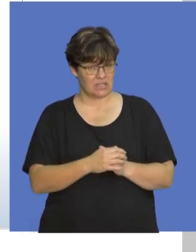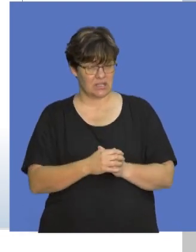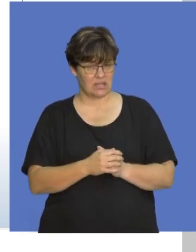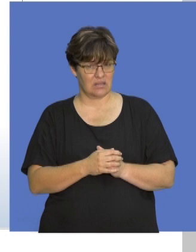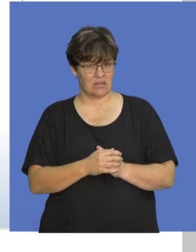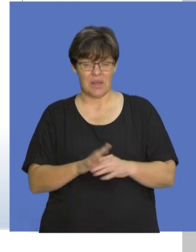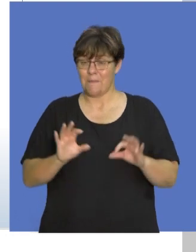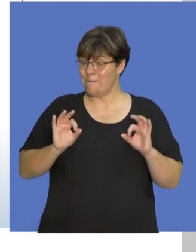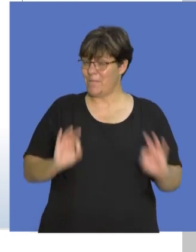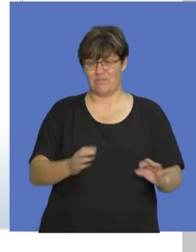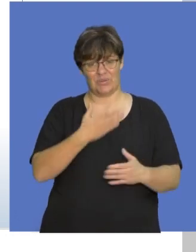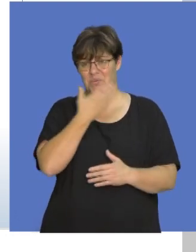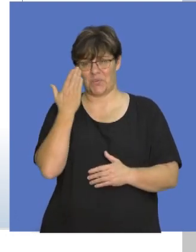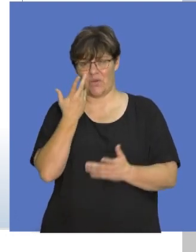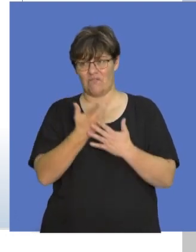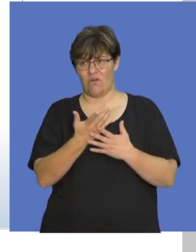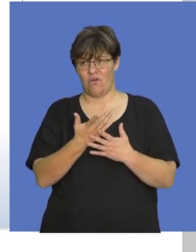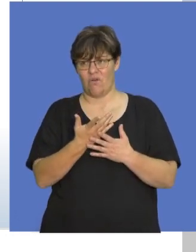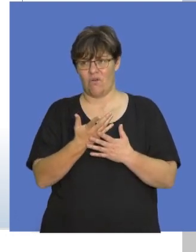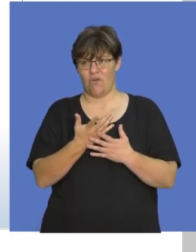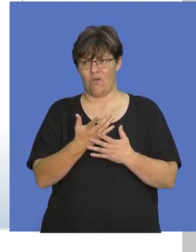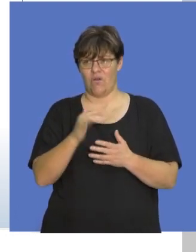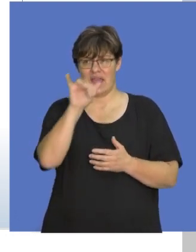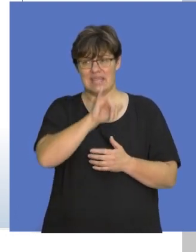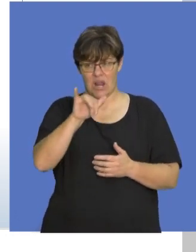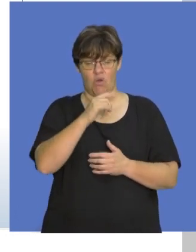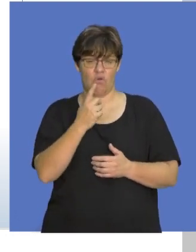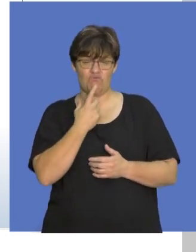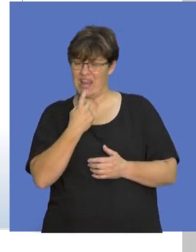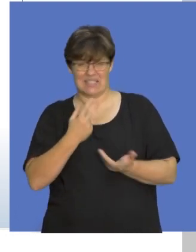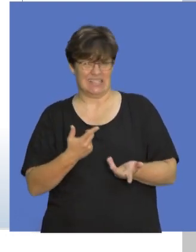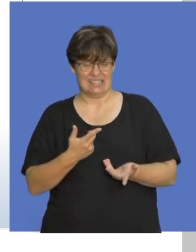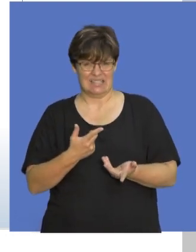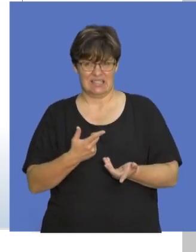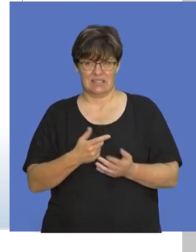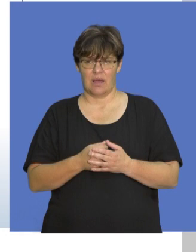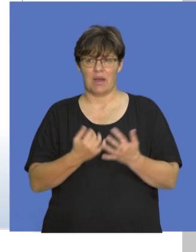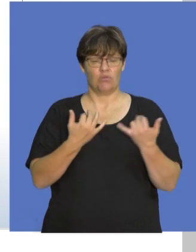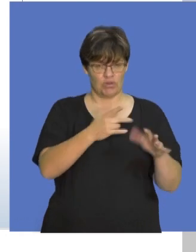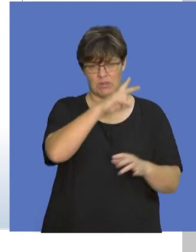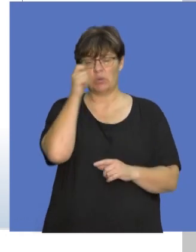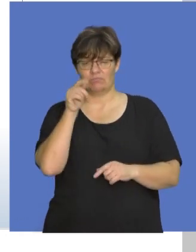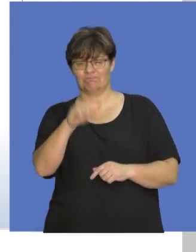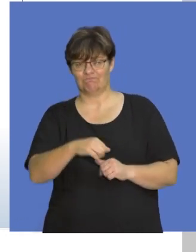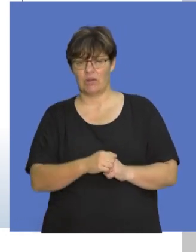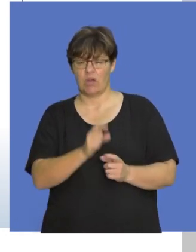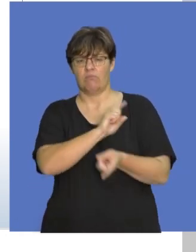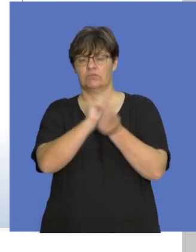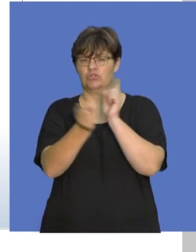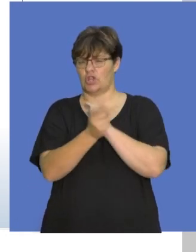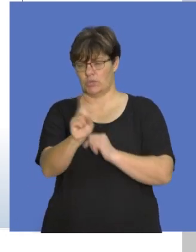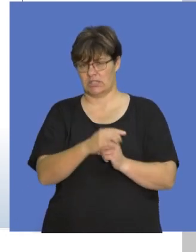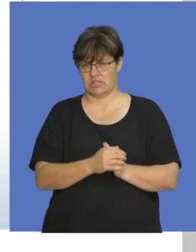The difference is that it's not quite perfect for the yellow and the red. But you know what? I'm going to change